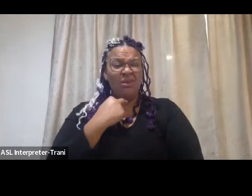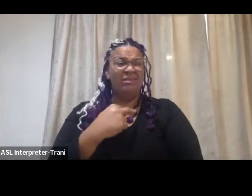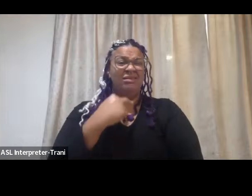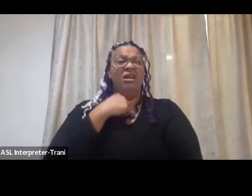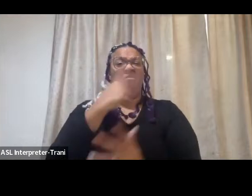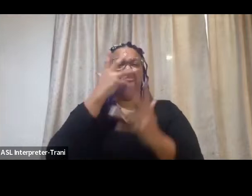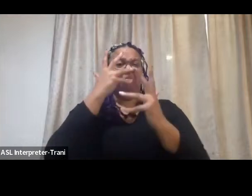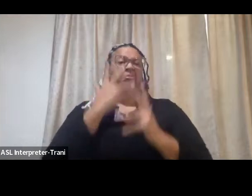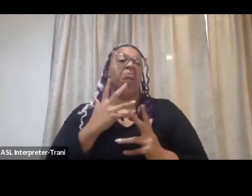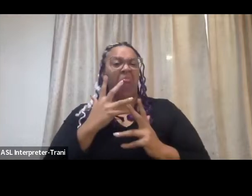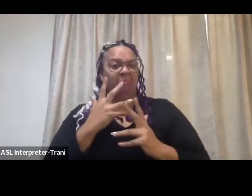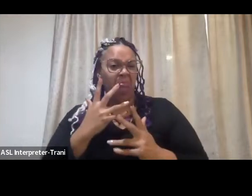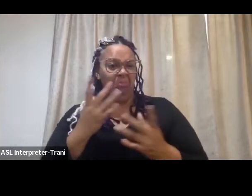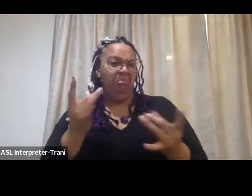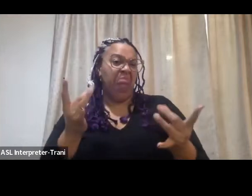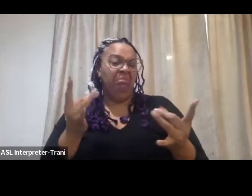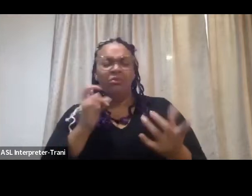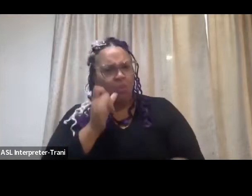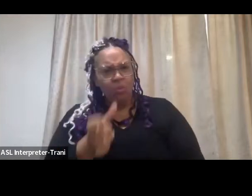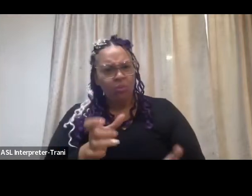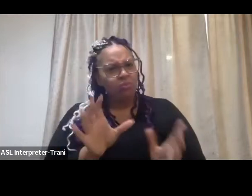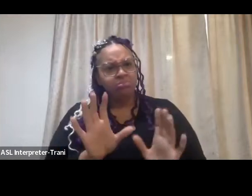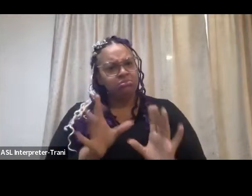will, Um,